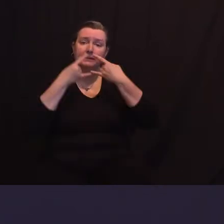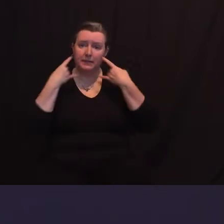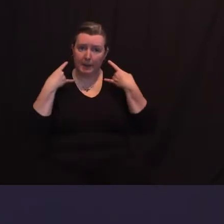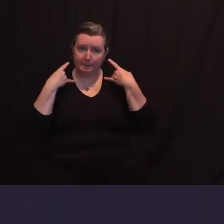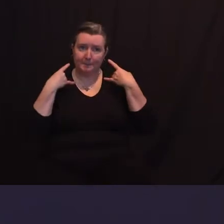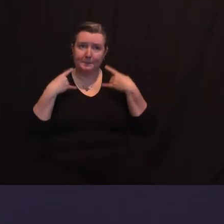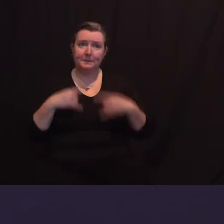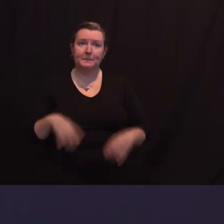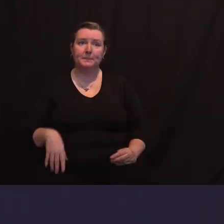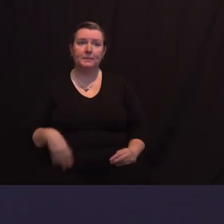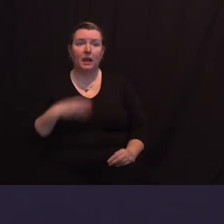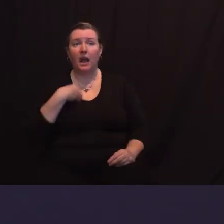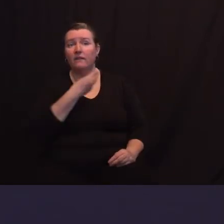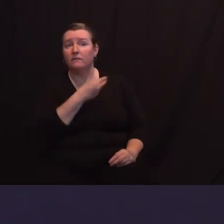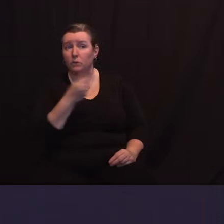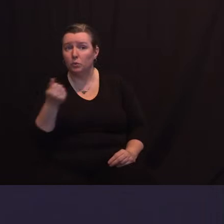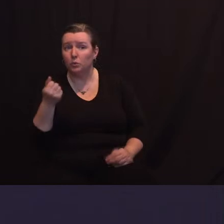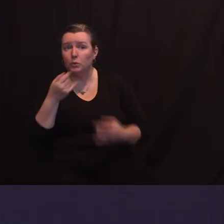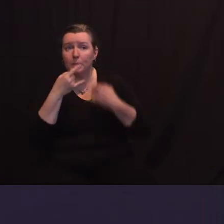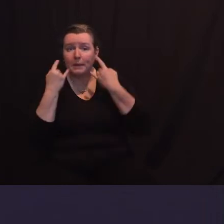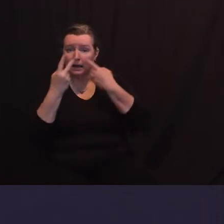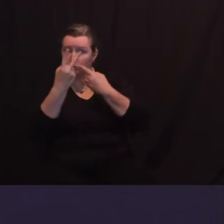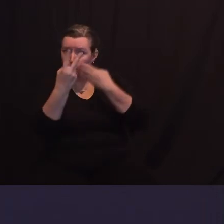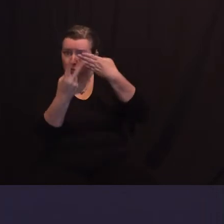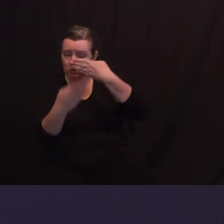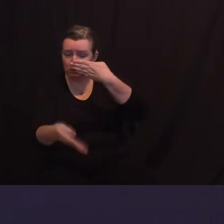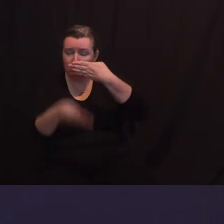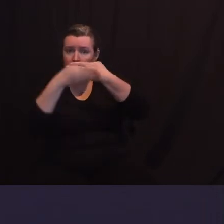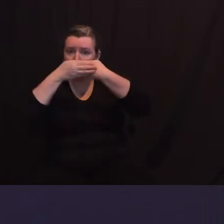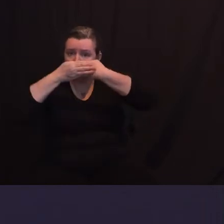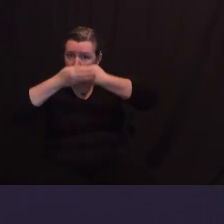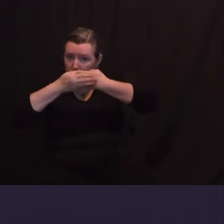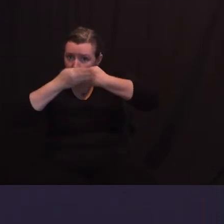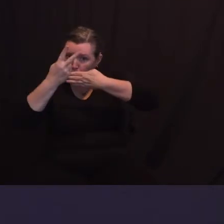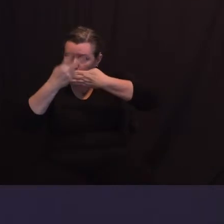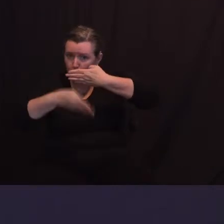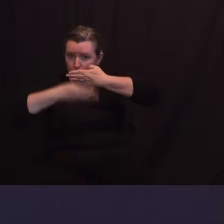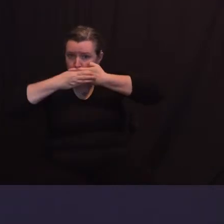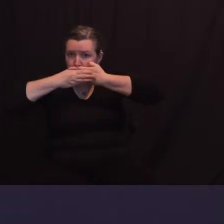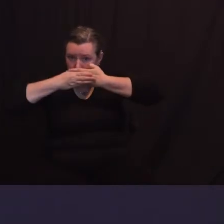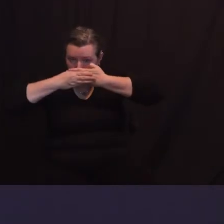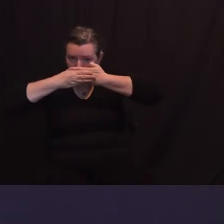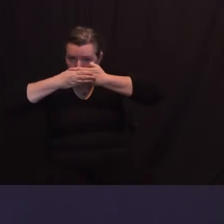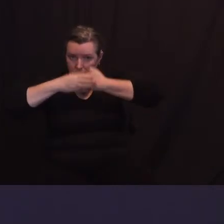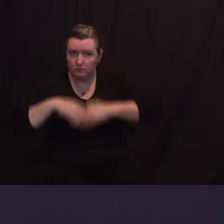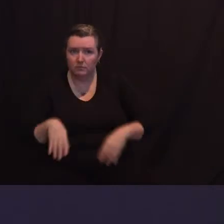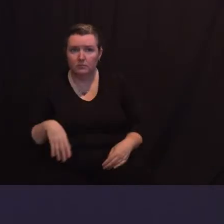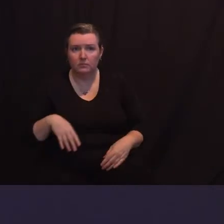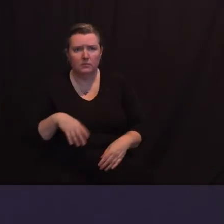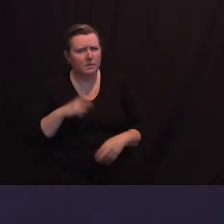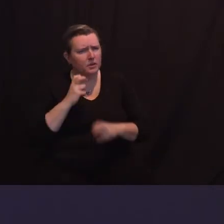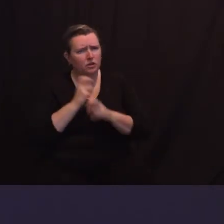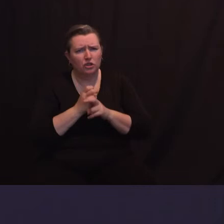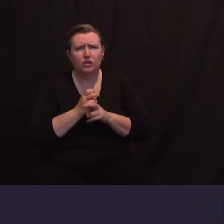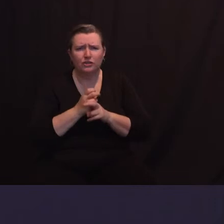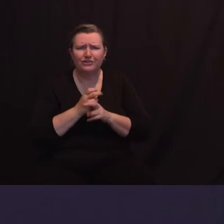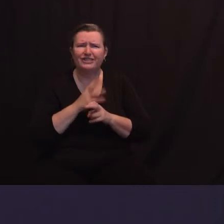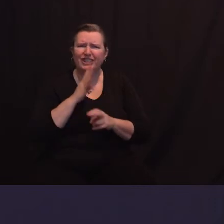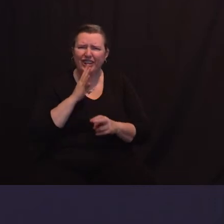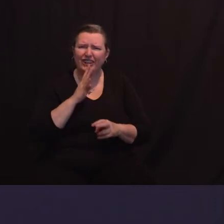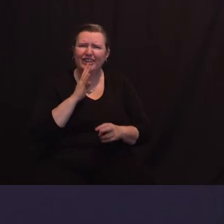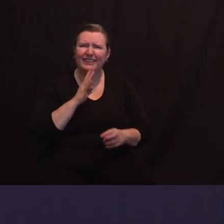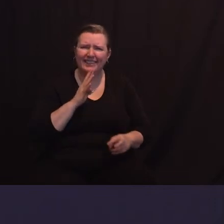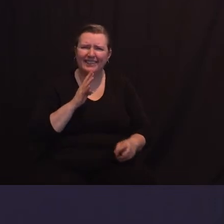Sam, today. And I will say it does make it harder to be heard. So I'll be